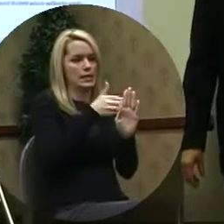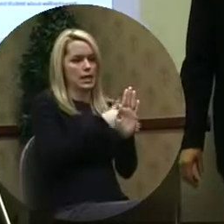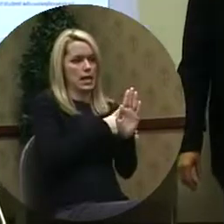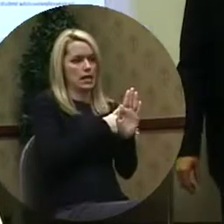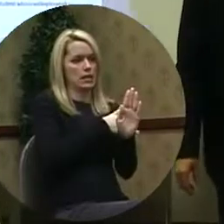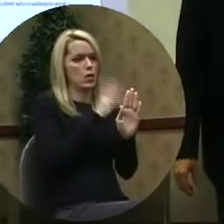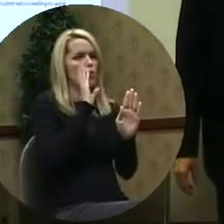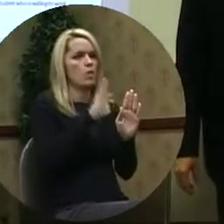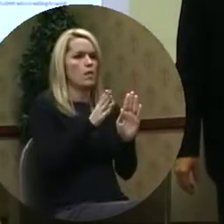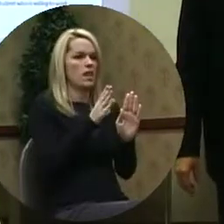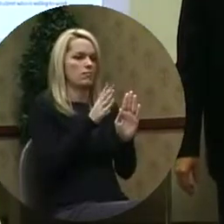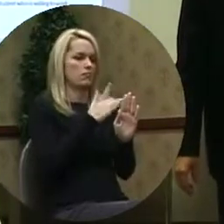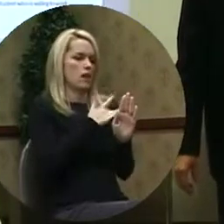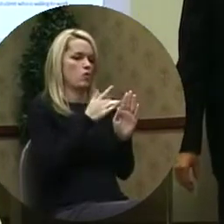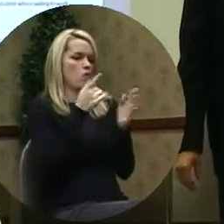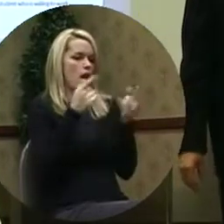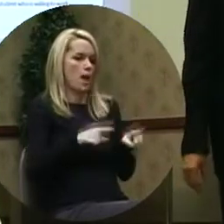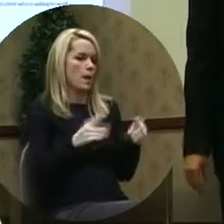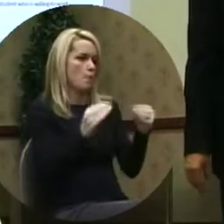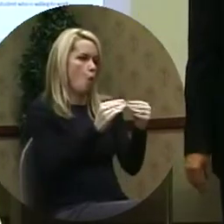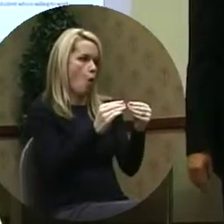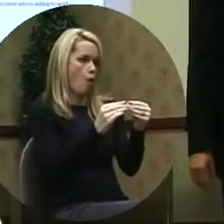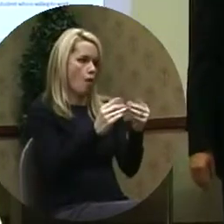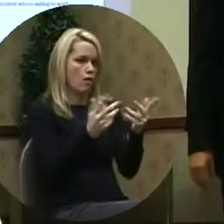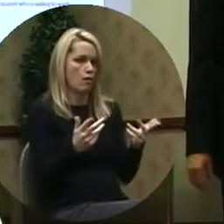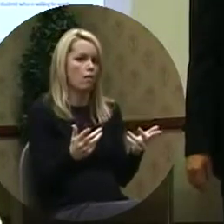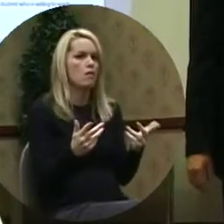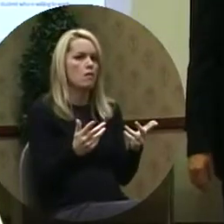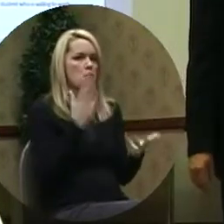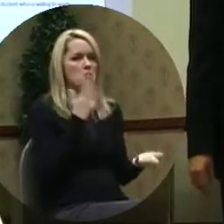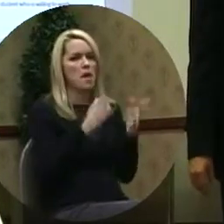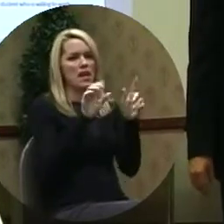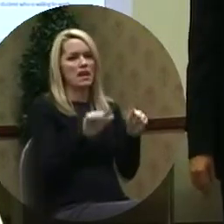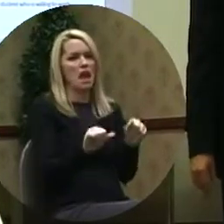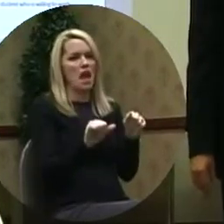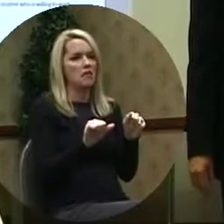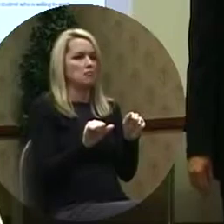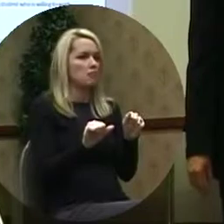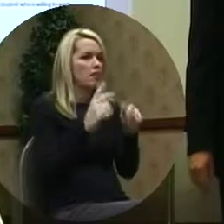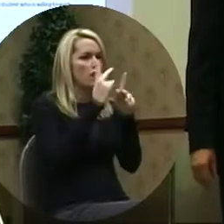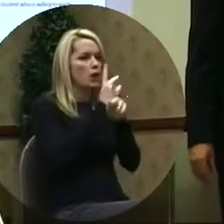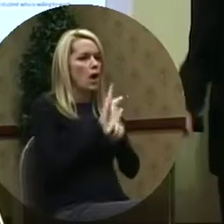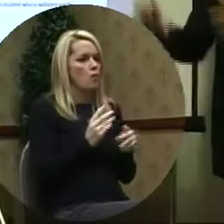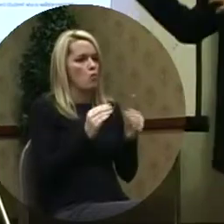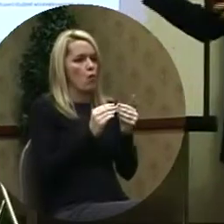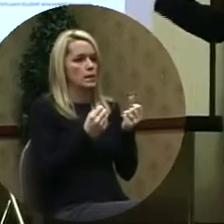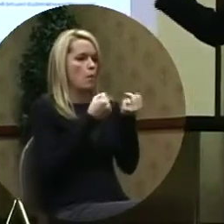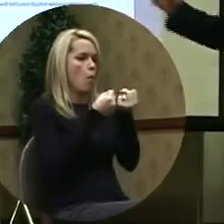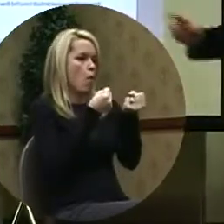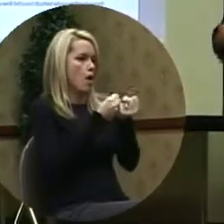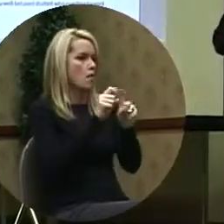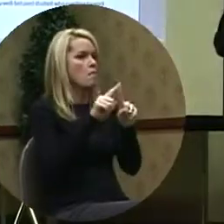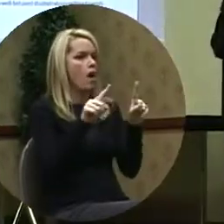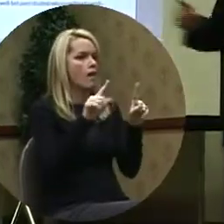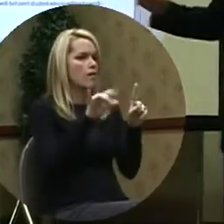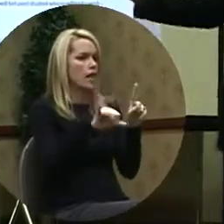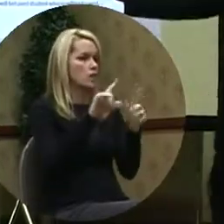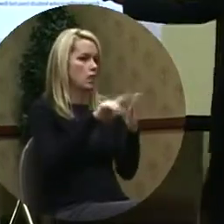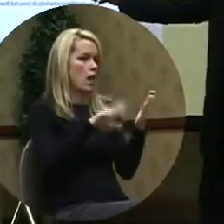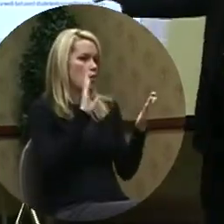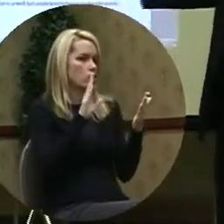it's going to be more likely. And in doing that, we may be able to start building some support. But that's where I would go.